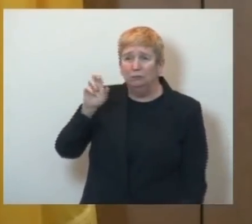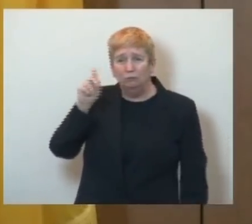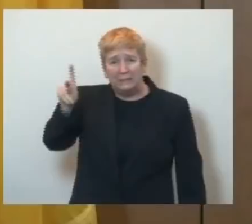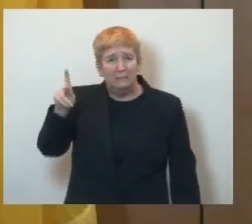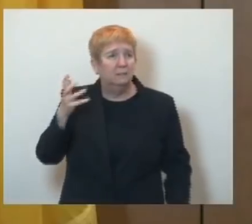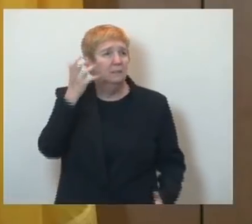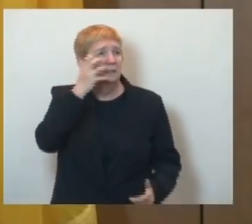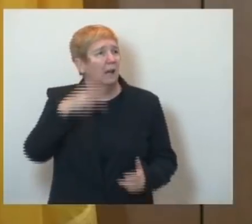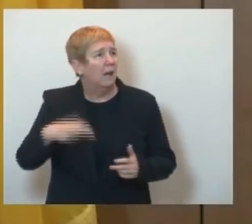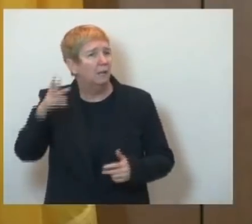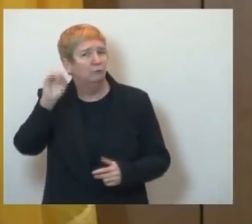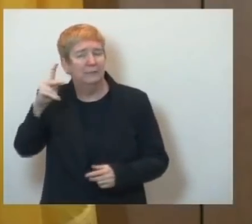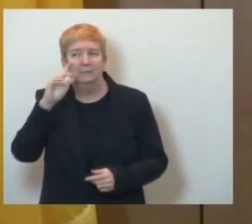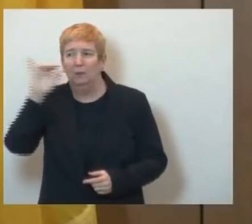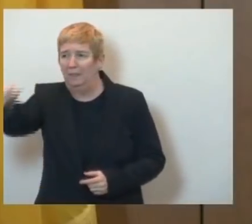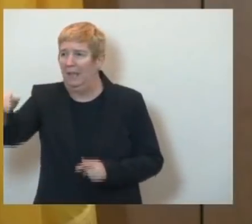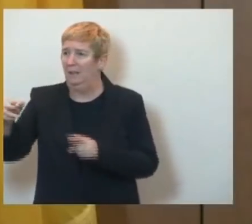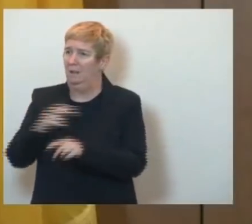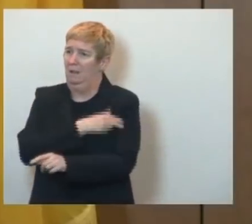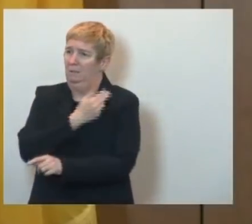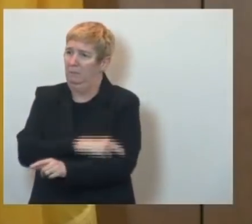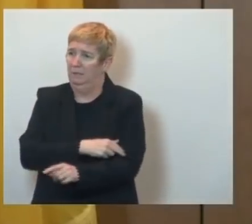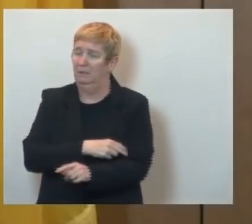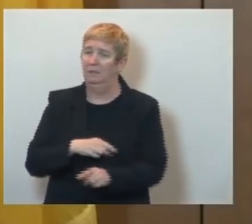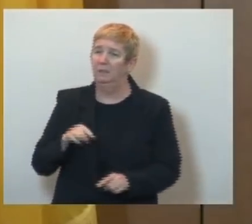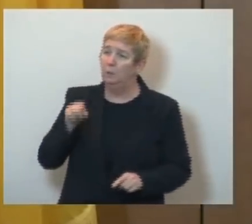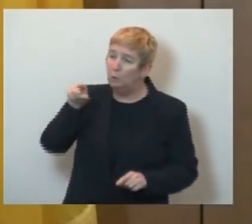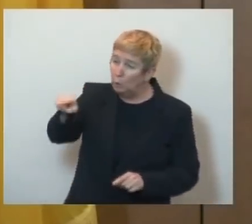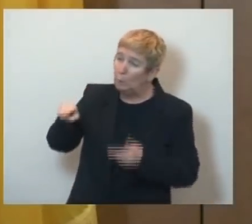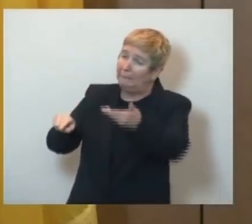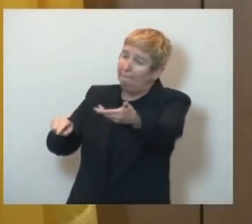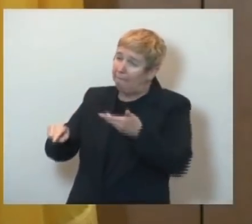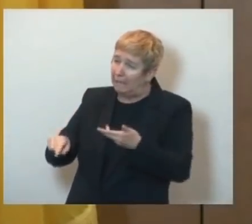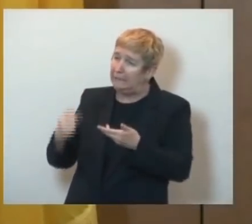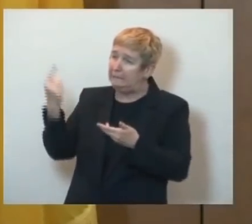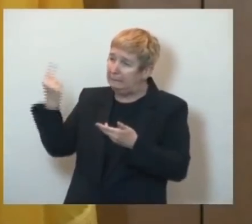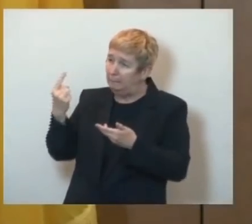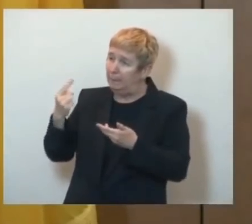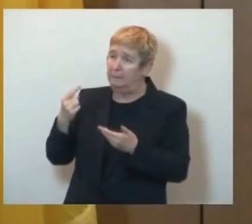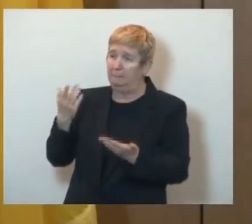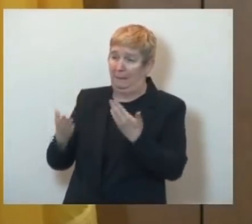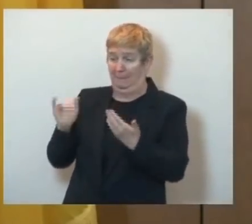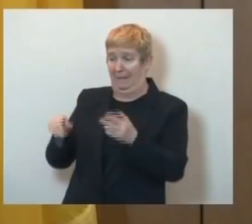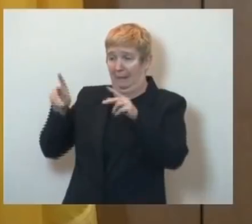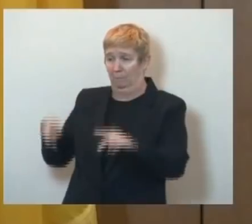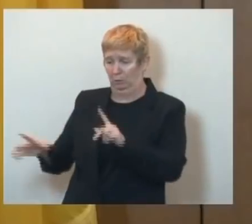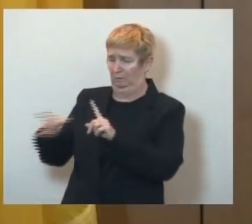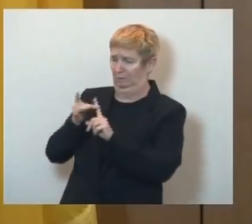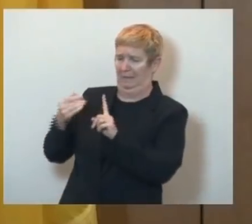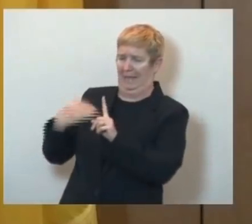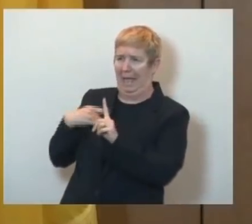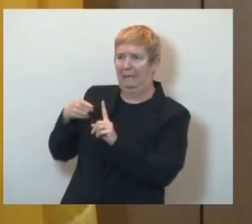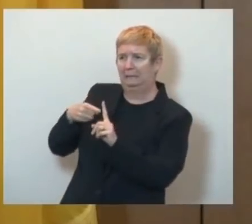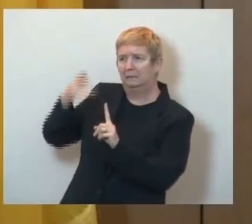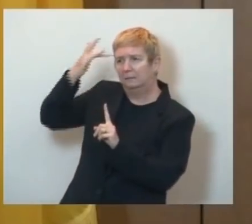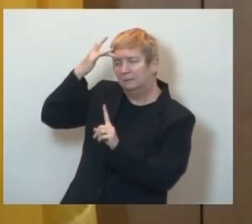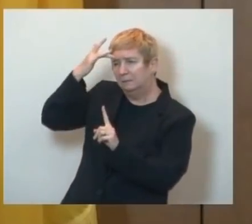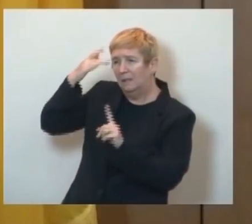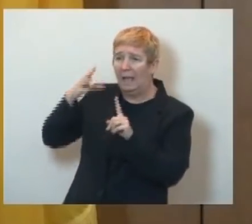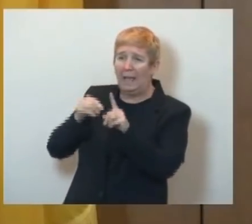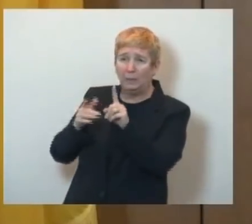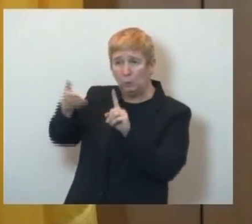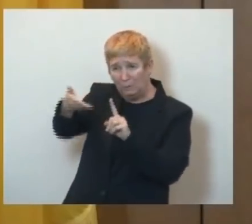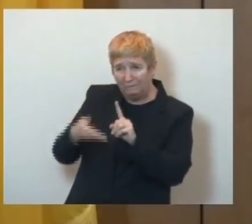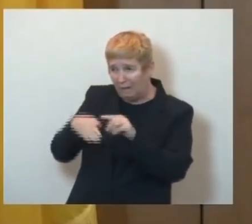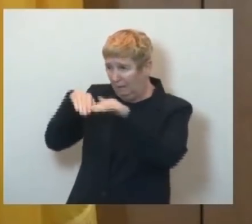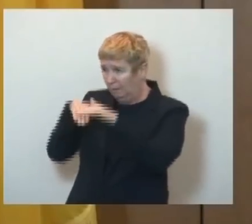got asymptomatic individuals you invited into a place I need to be the safest place to treat and support